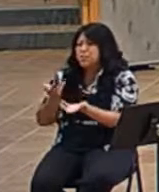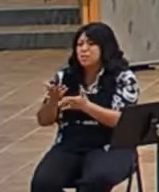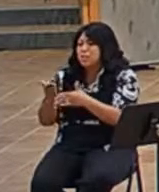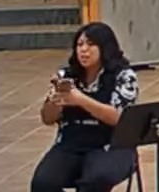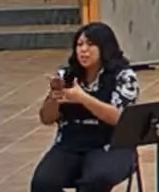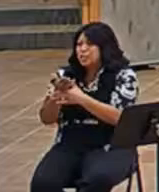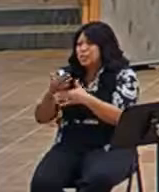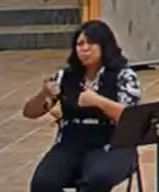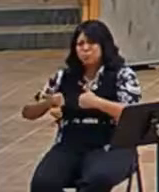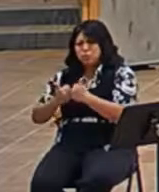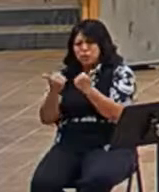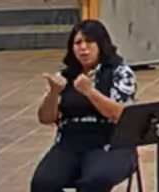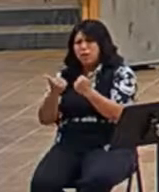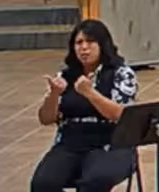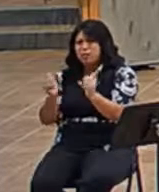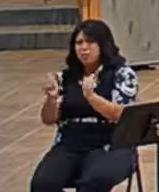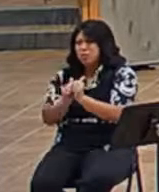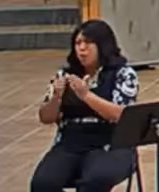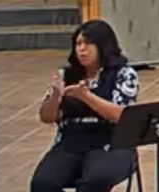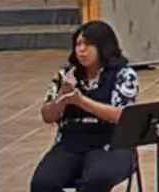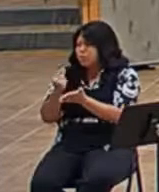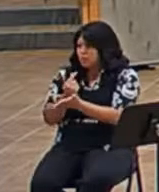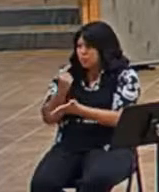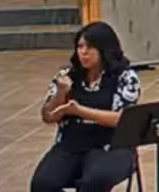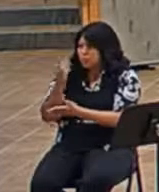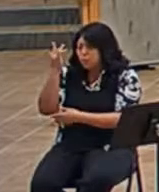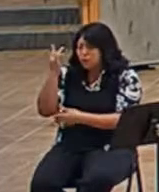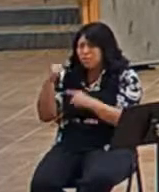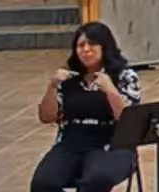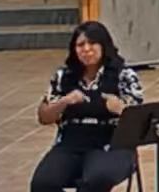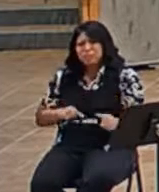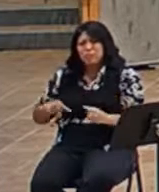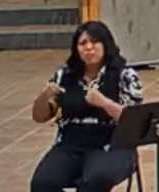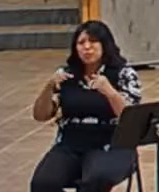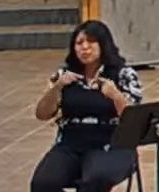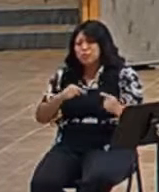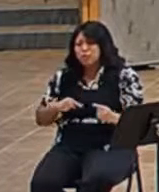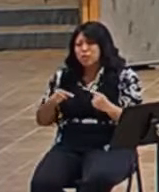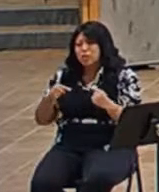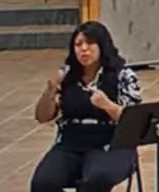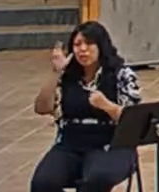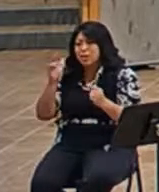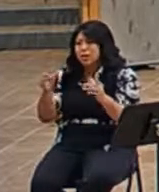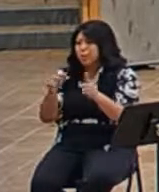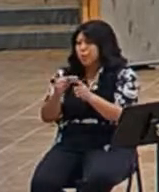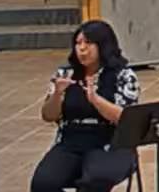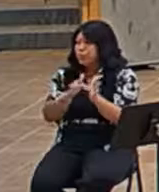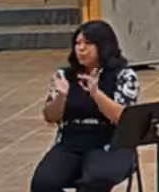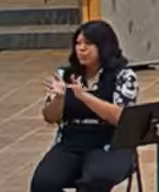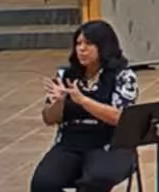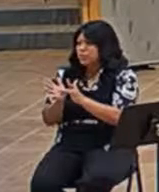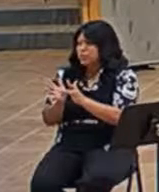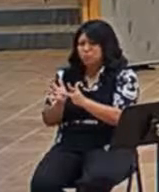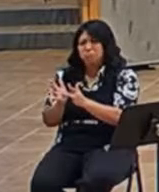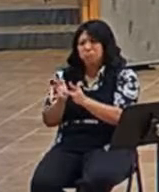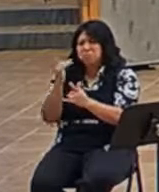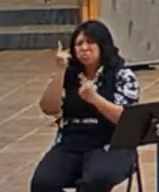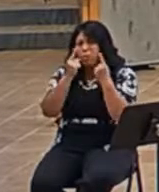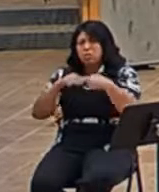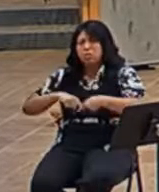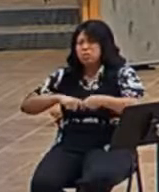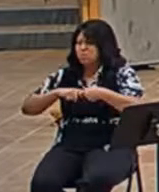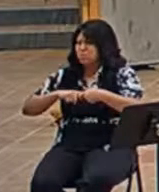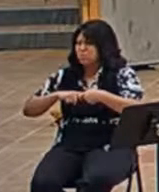their challenge with this gospel, struggling to hear. They hear the words of Jesus, and it's making them